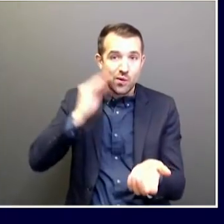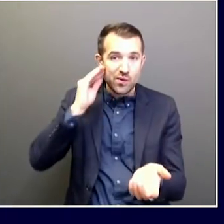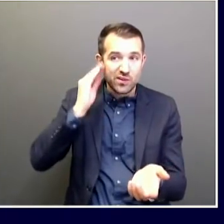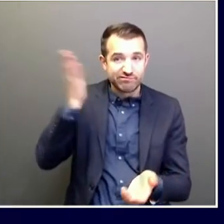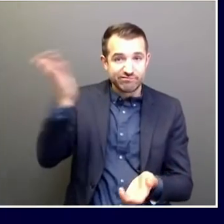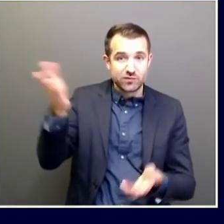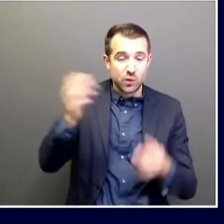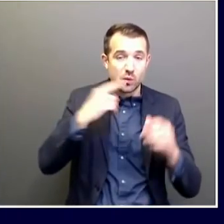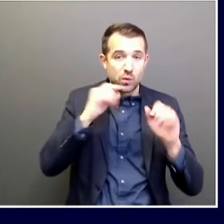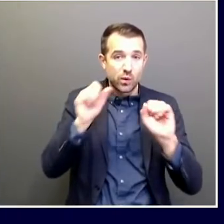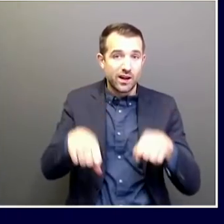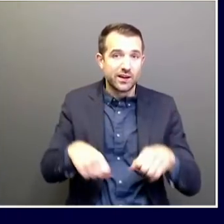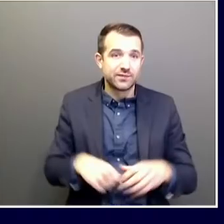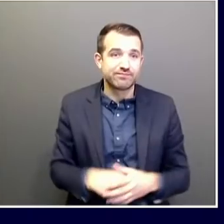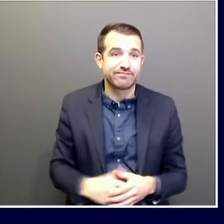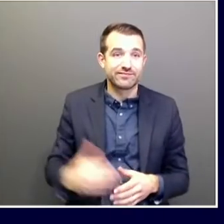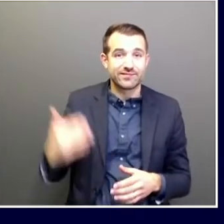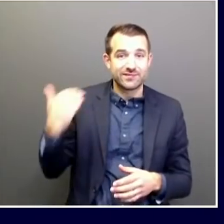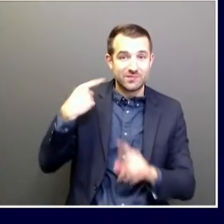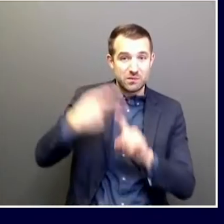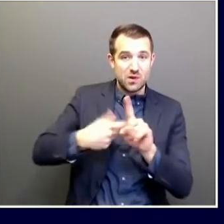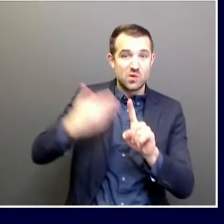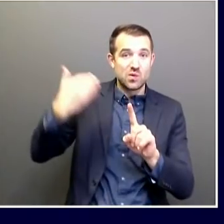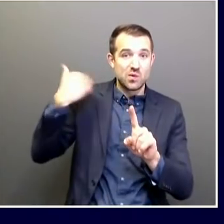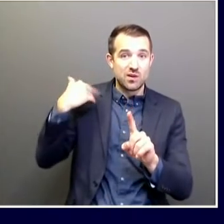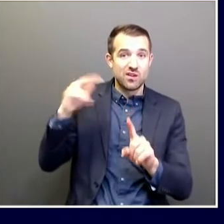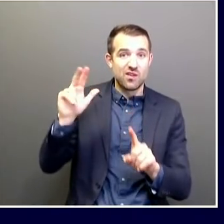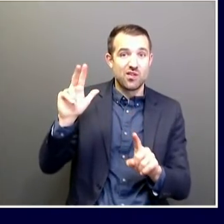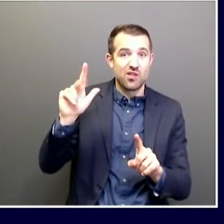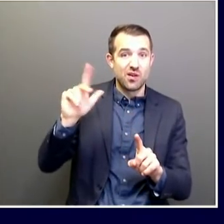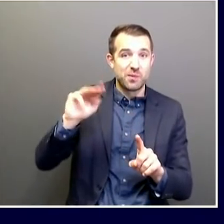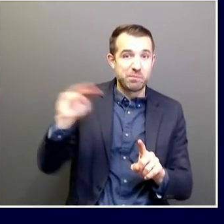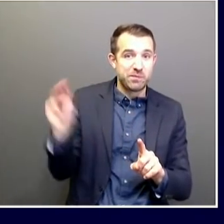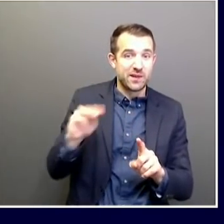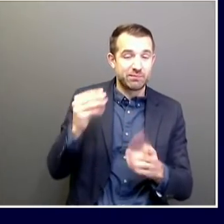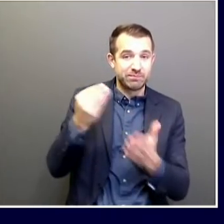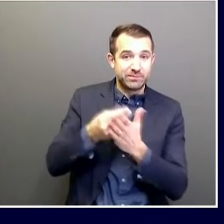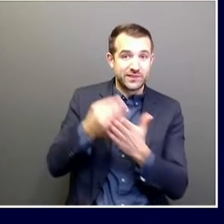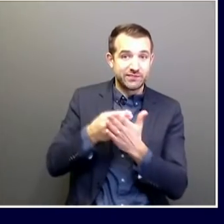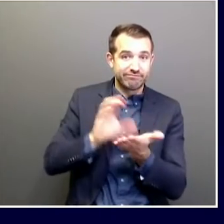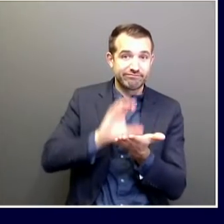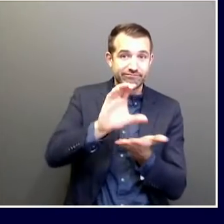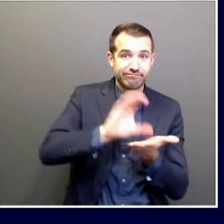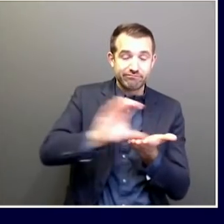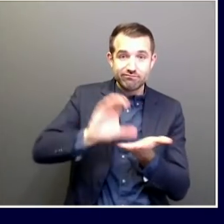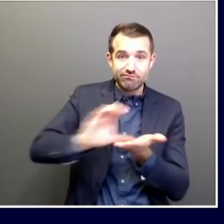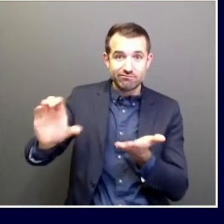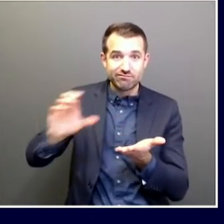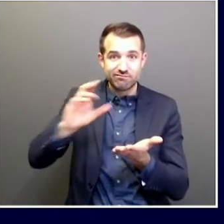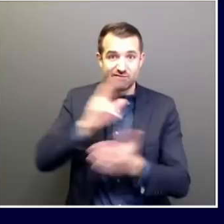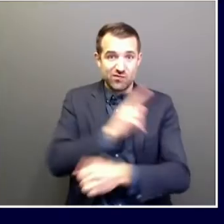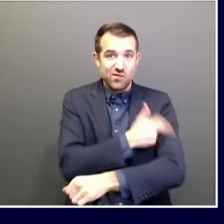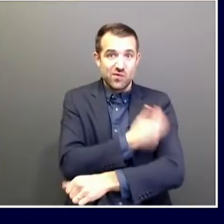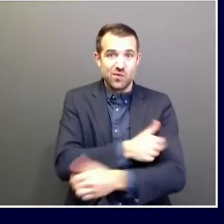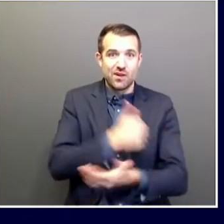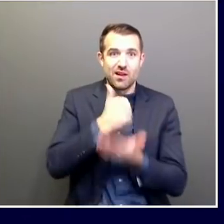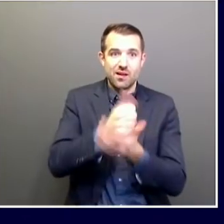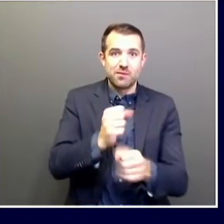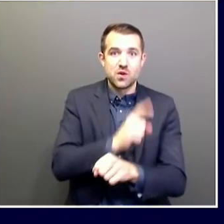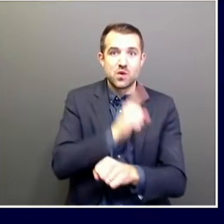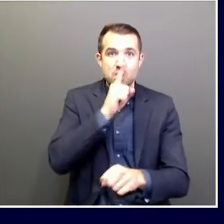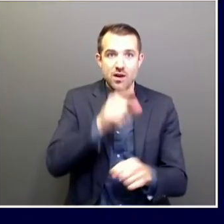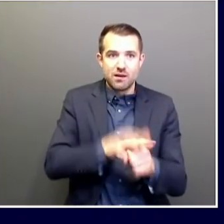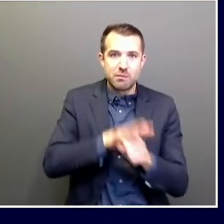million to be able to support their kind of extra efforts to get staff in this challenging period of time, as well as make